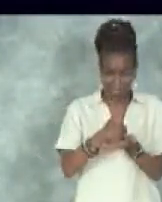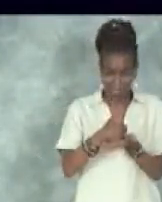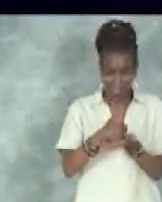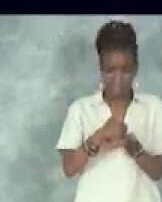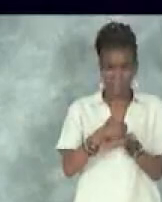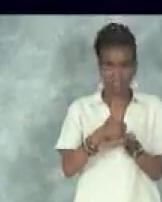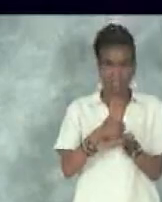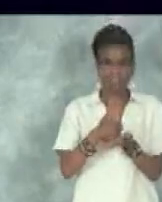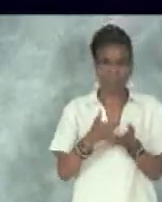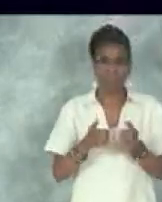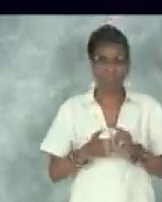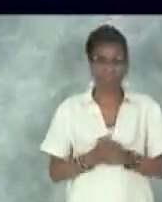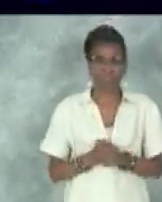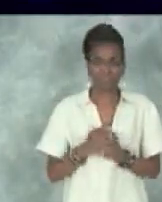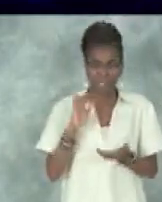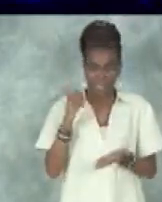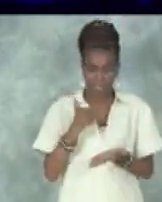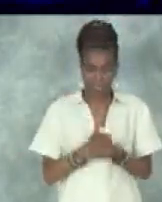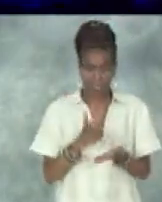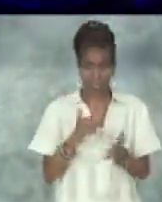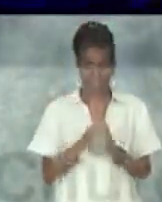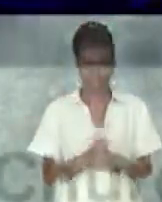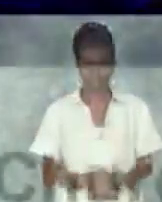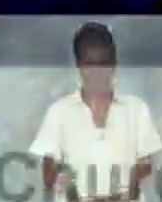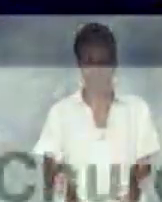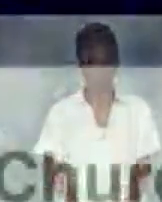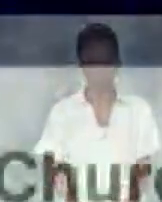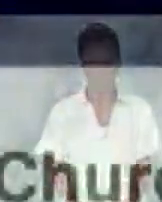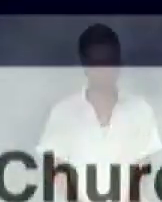and amen, amen.